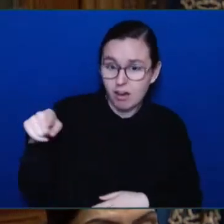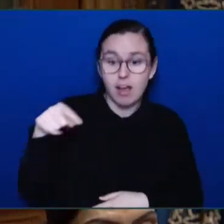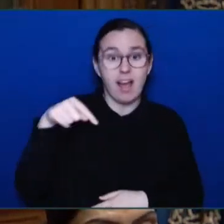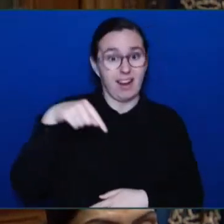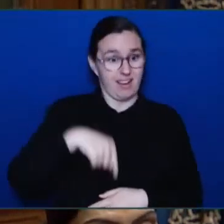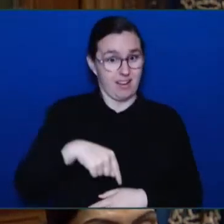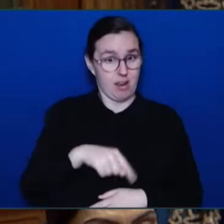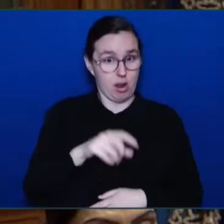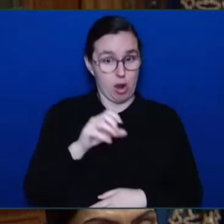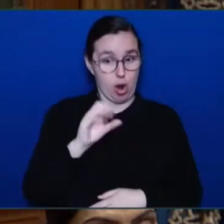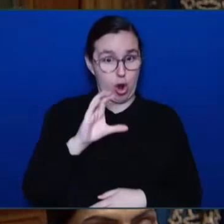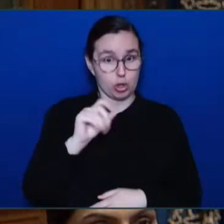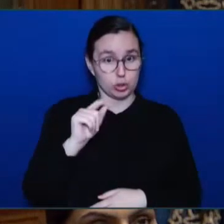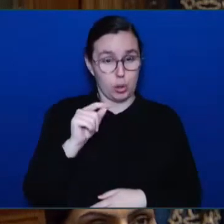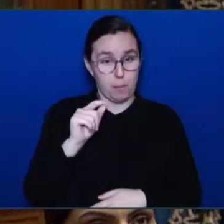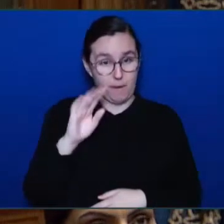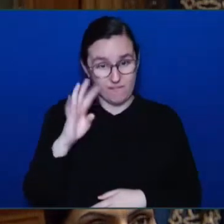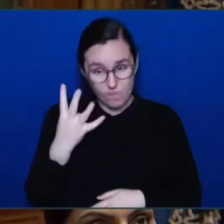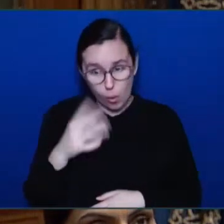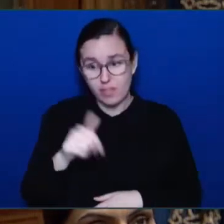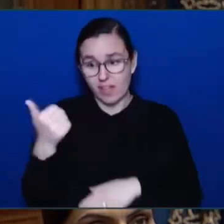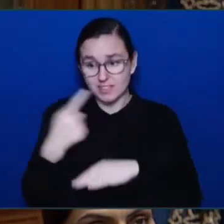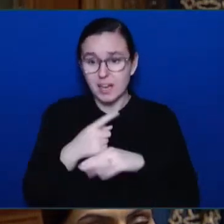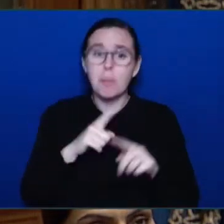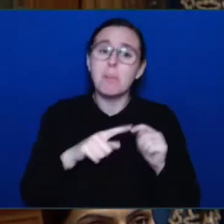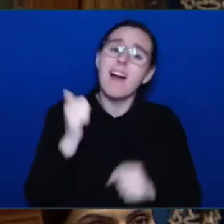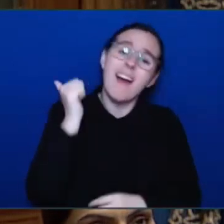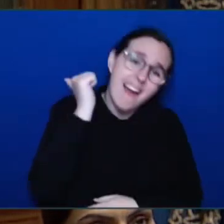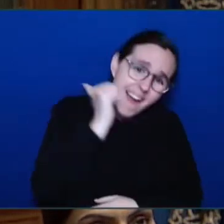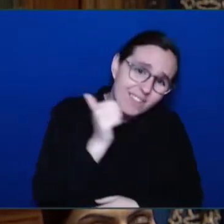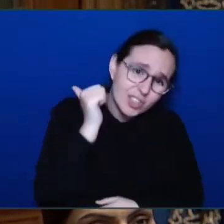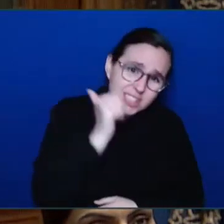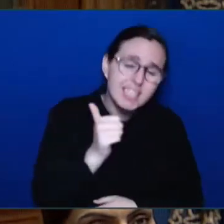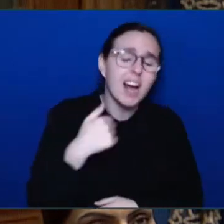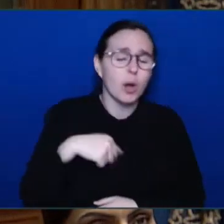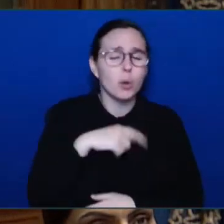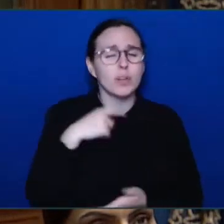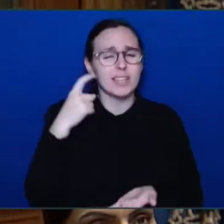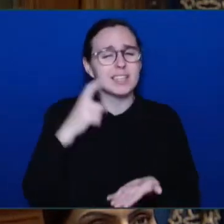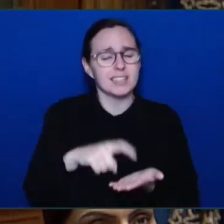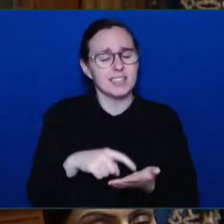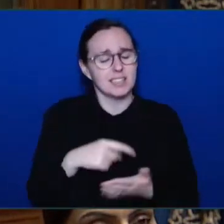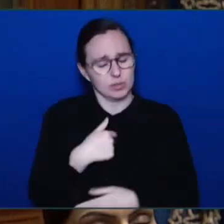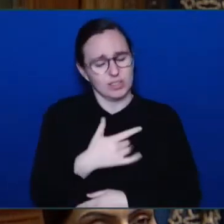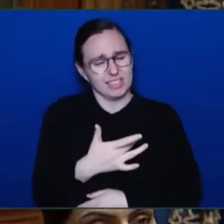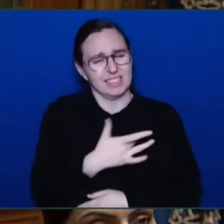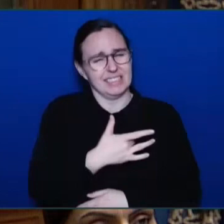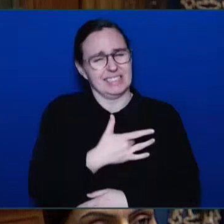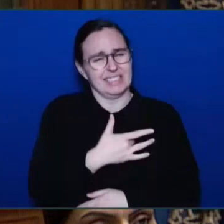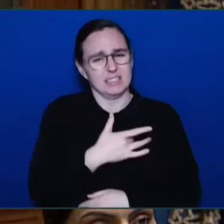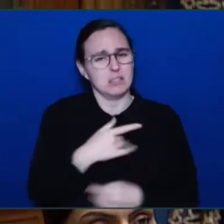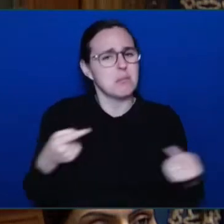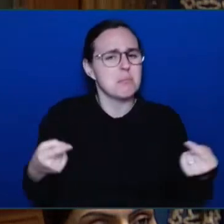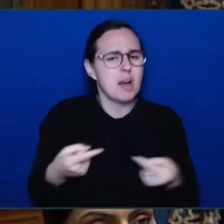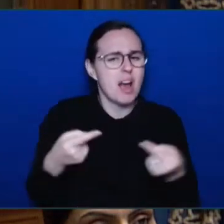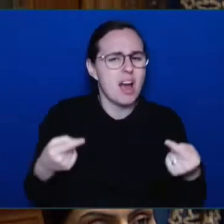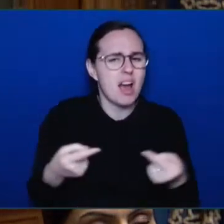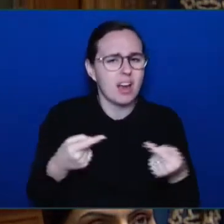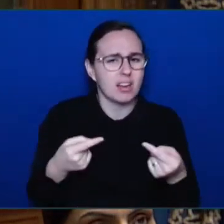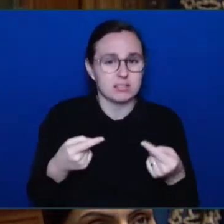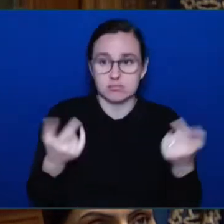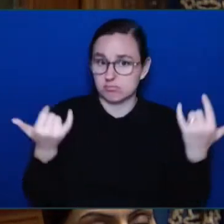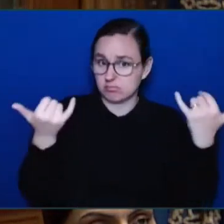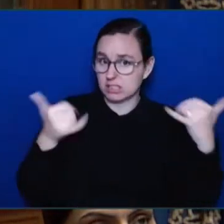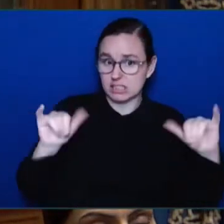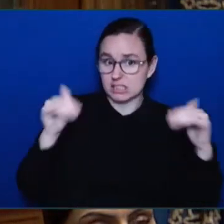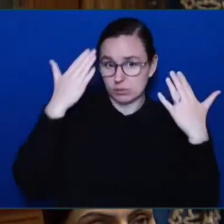pain. Shaylana's family and our community are still seeking answers. Her mother